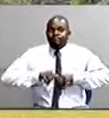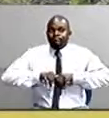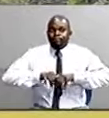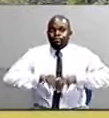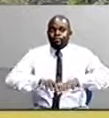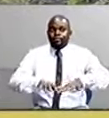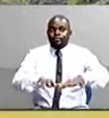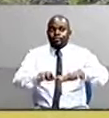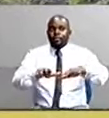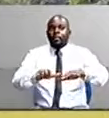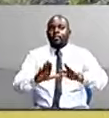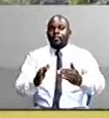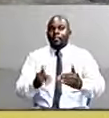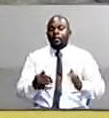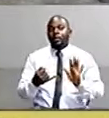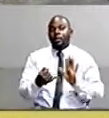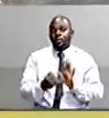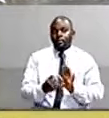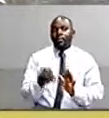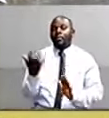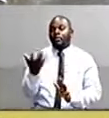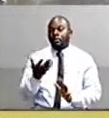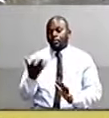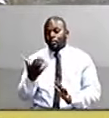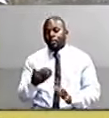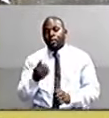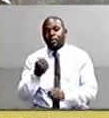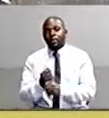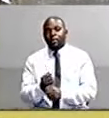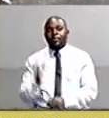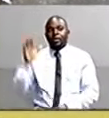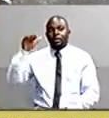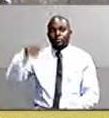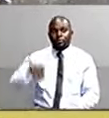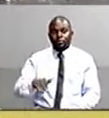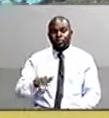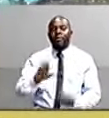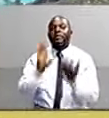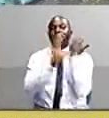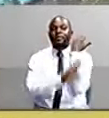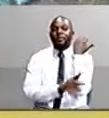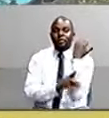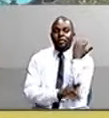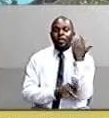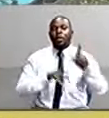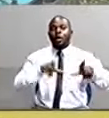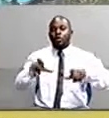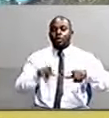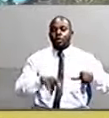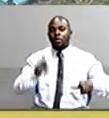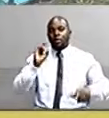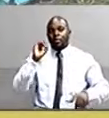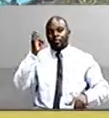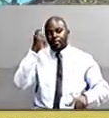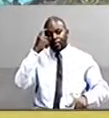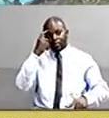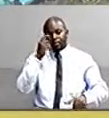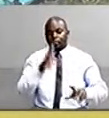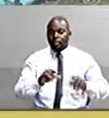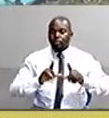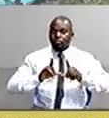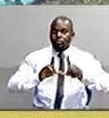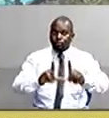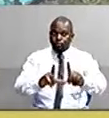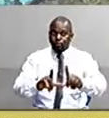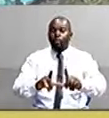environment impact assessment conducted by Kapchorwa District Local Government recommended issuance of certificates for